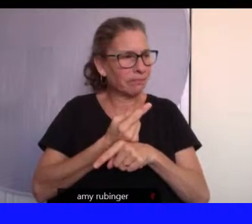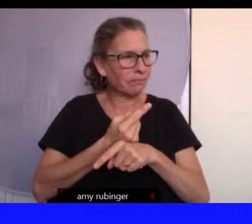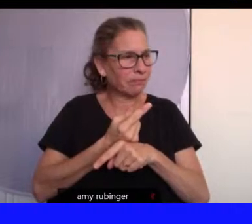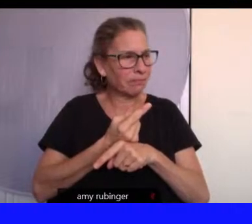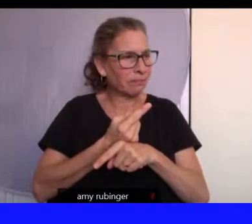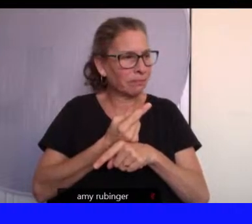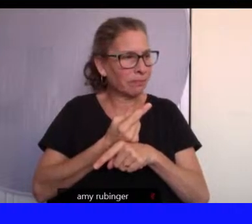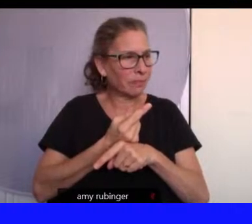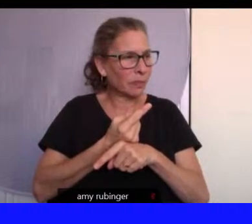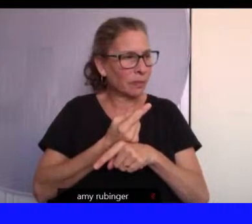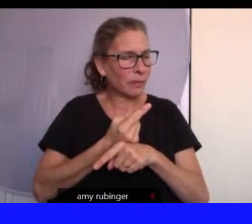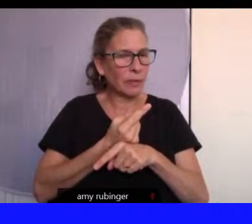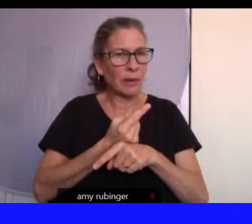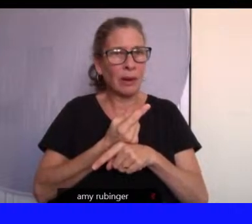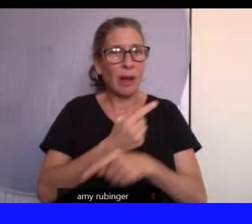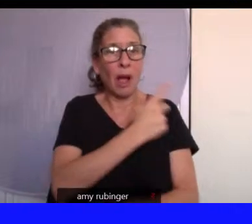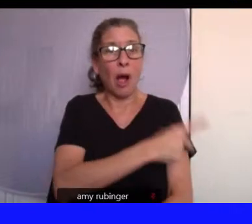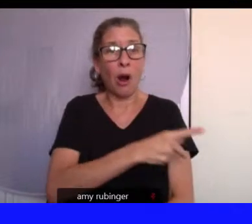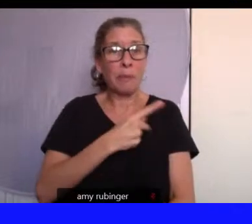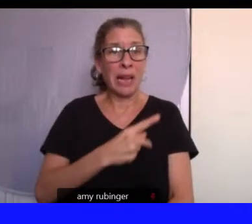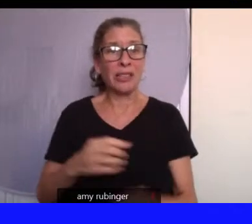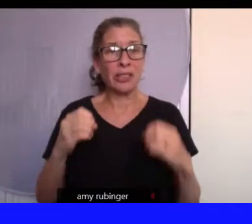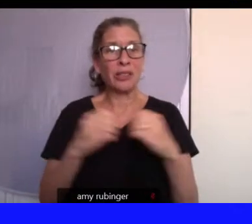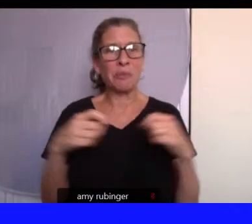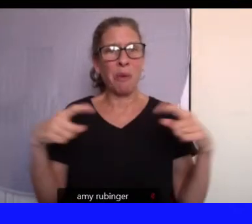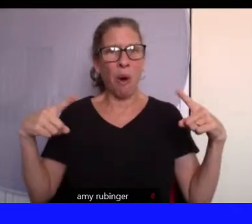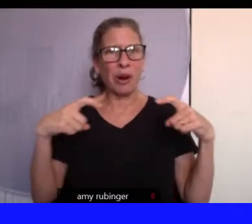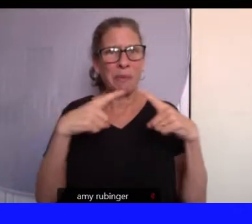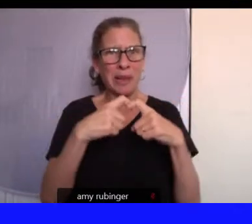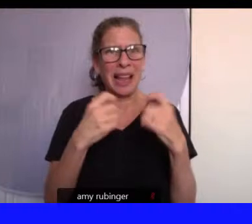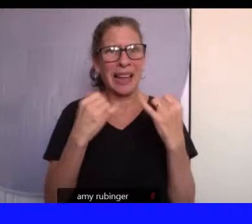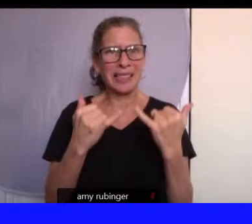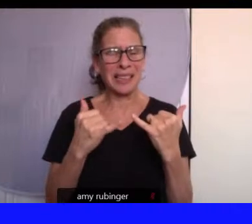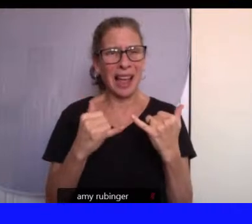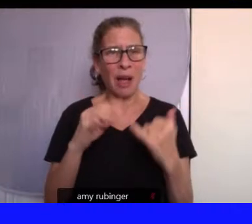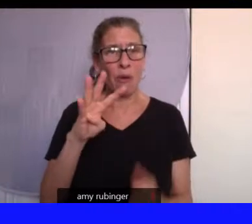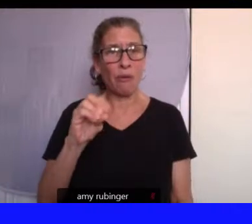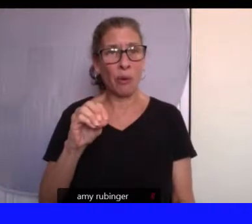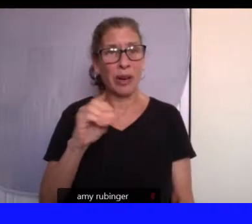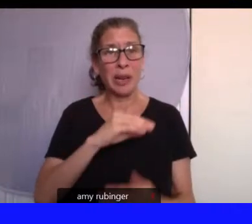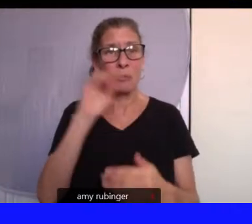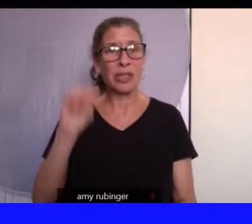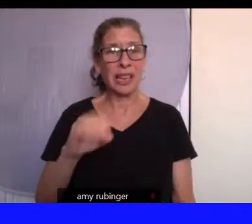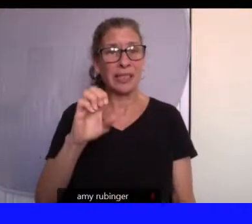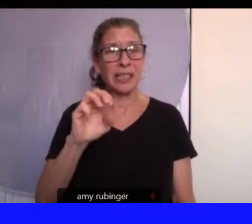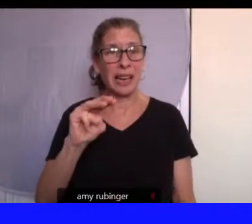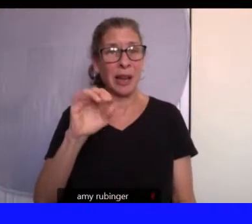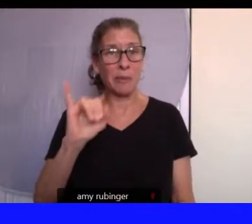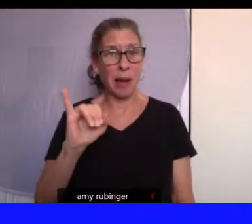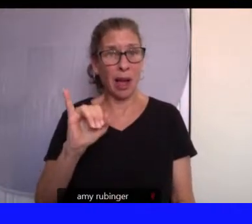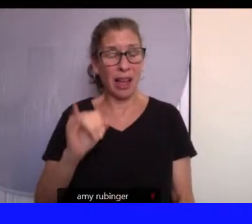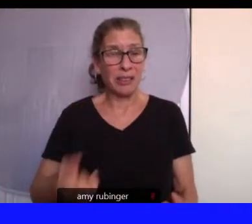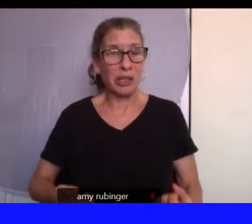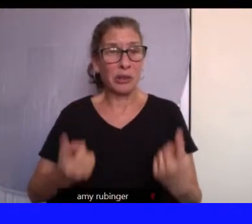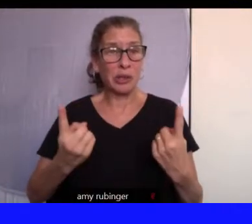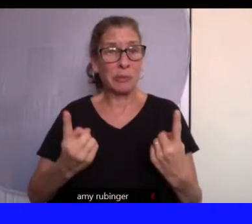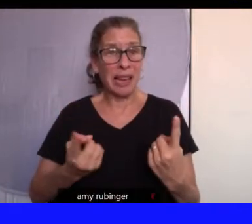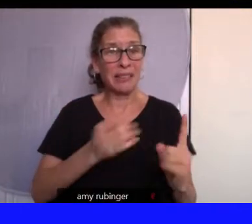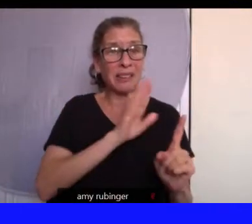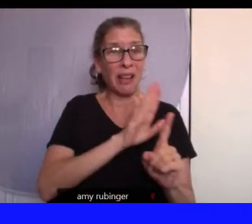of conveying that information? Because it's very obvious that, the growth is so high that.